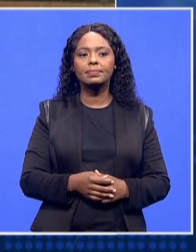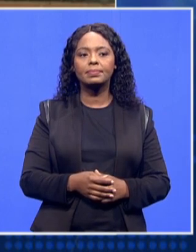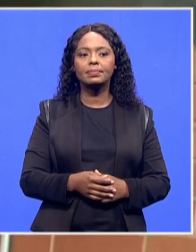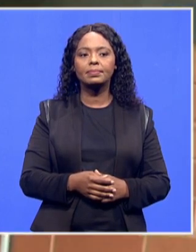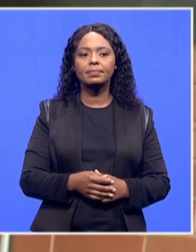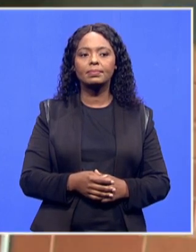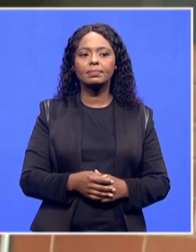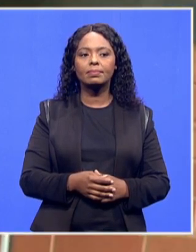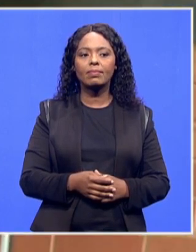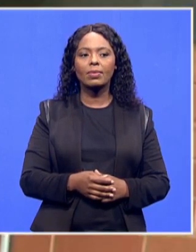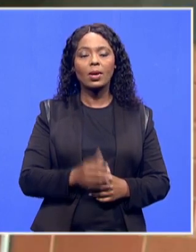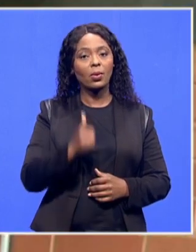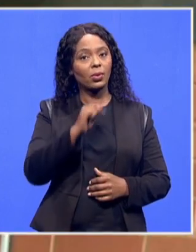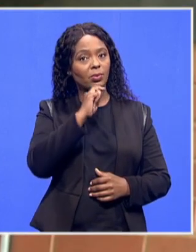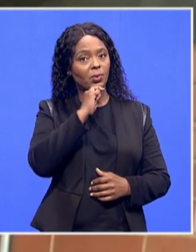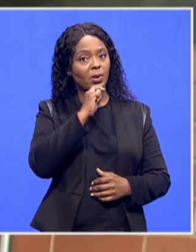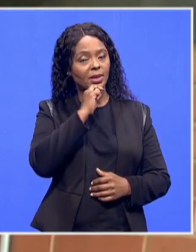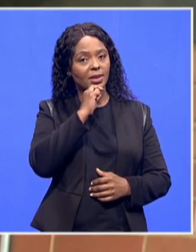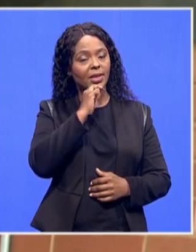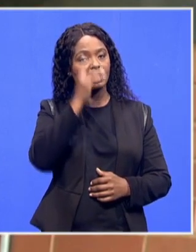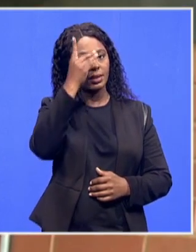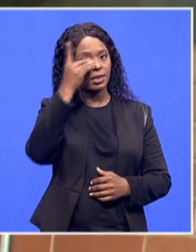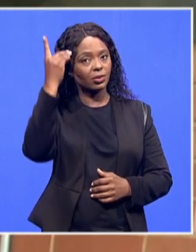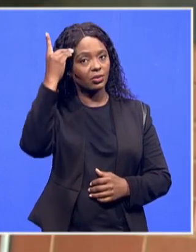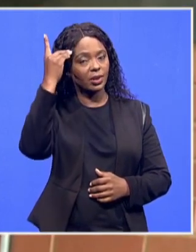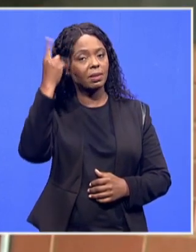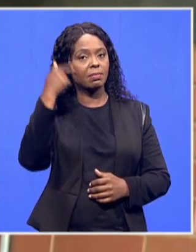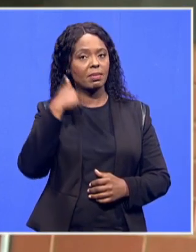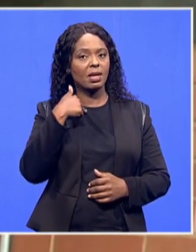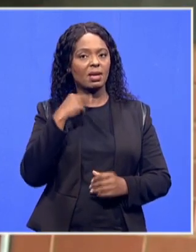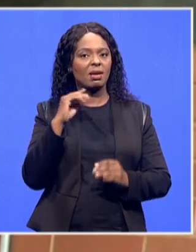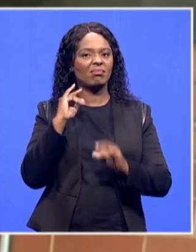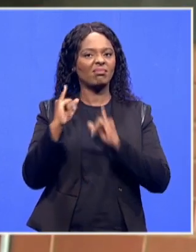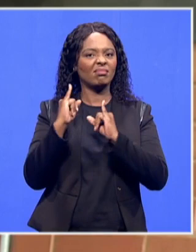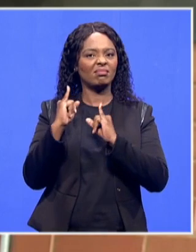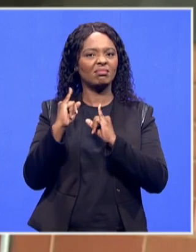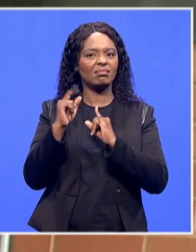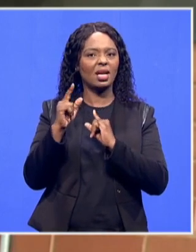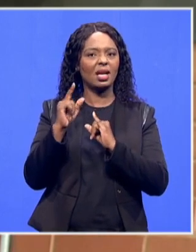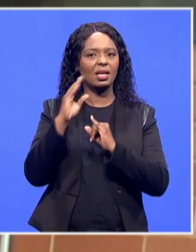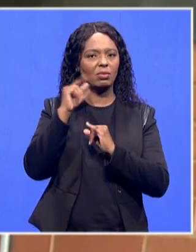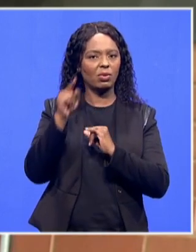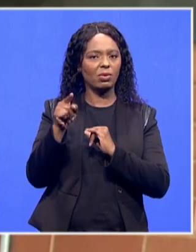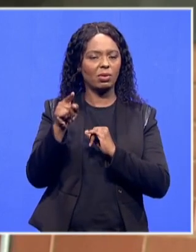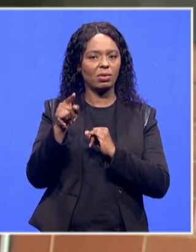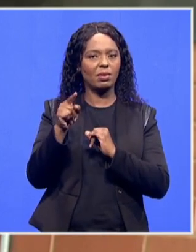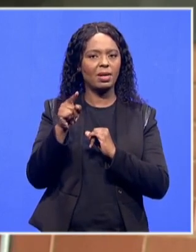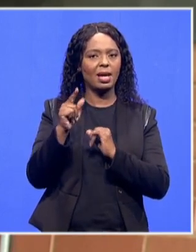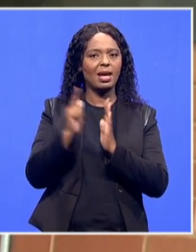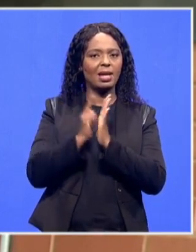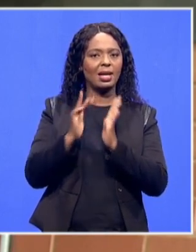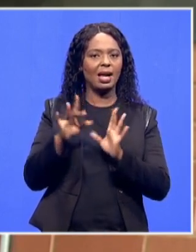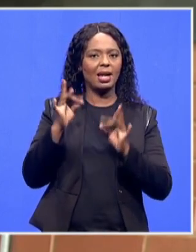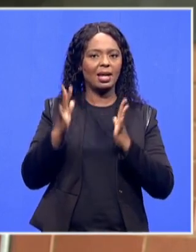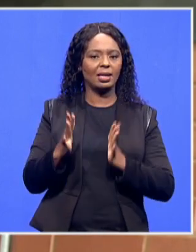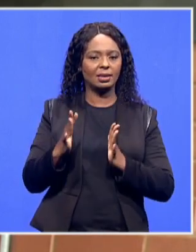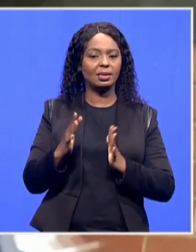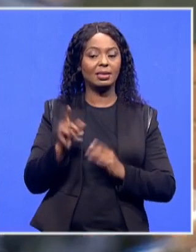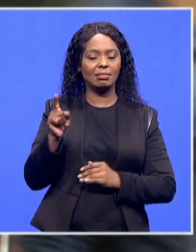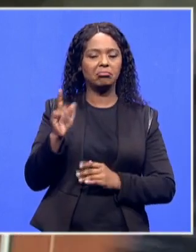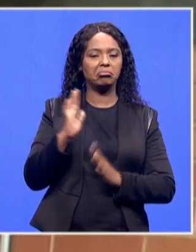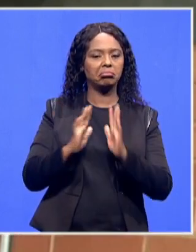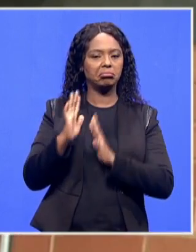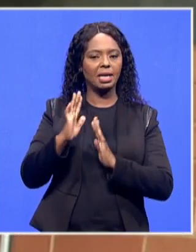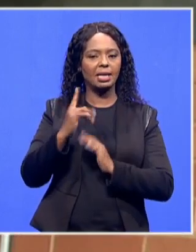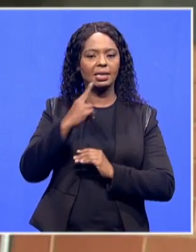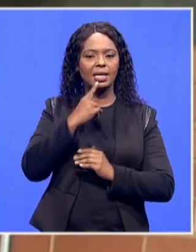Well, a very good morning, Desiree. And, you know, when I spoke to legal analyst Melusi, he also said that there possibly could have been a postponement on the cards,